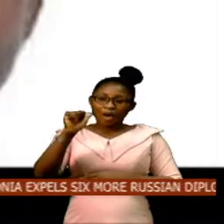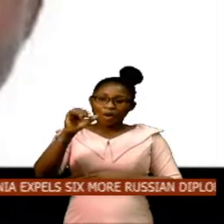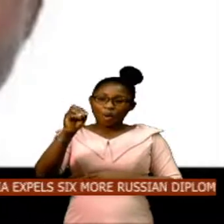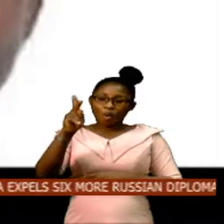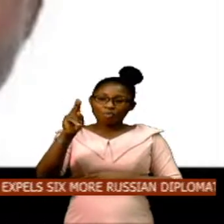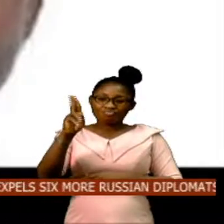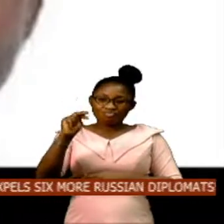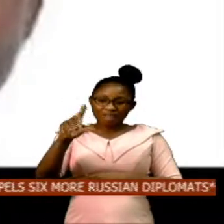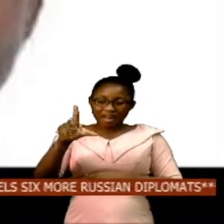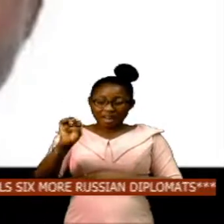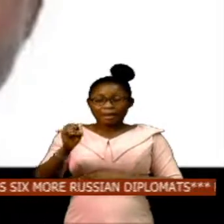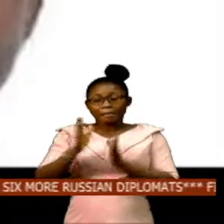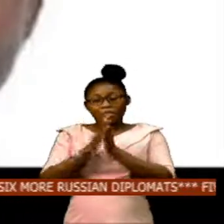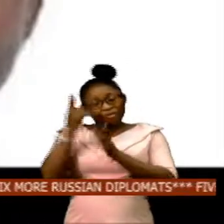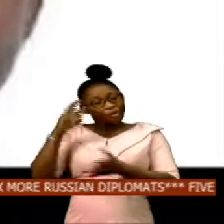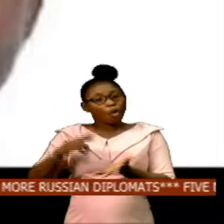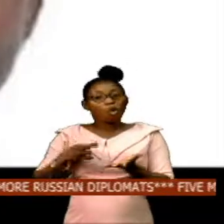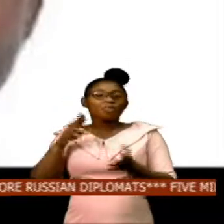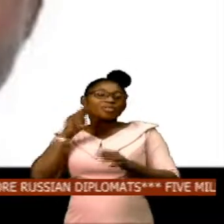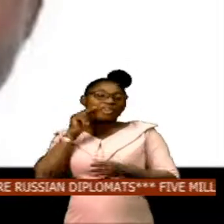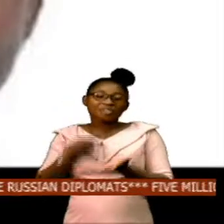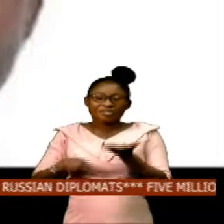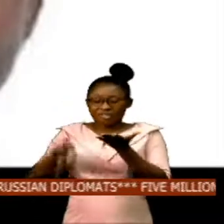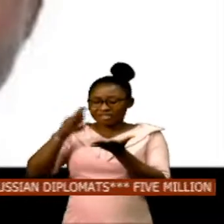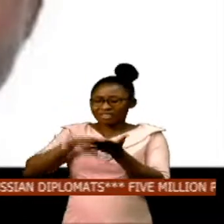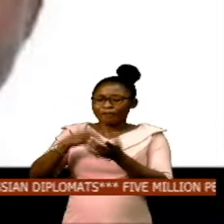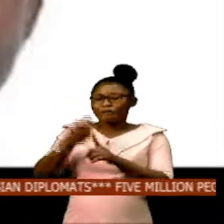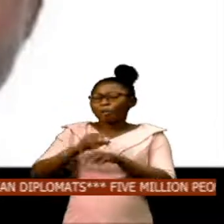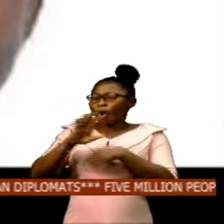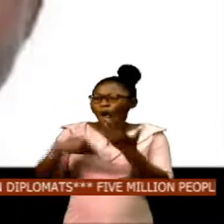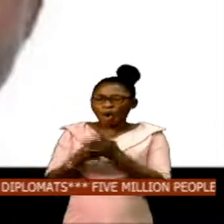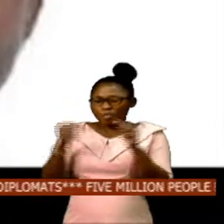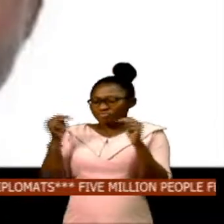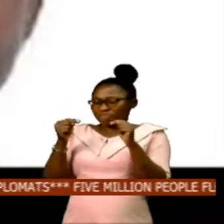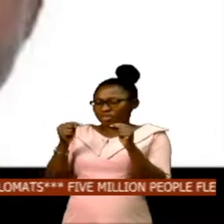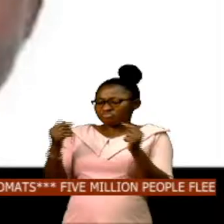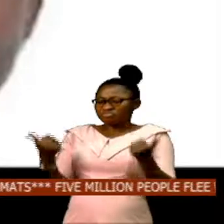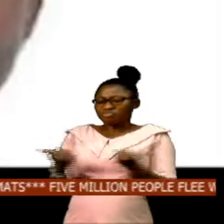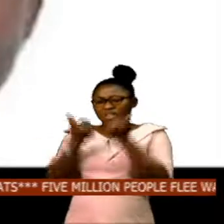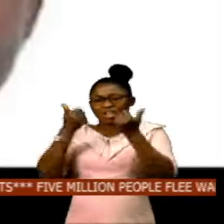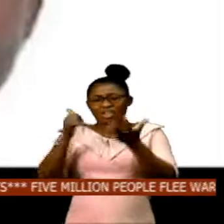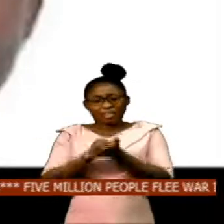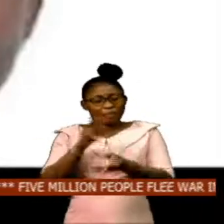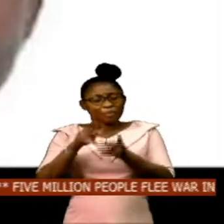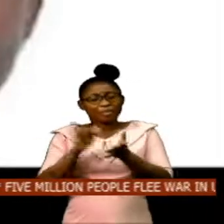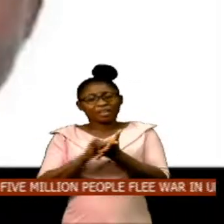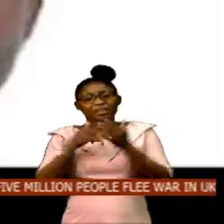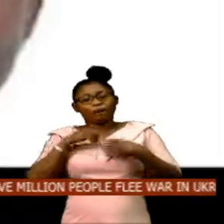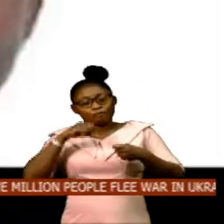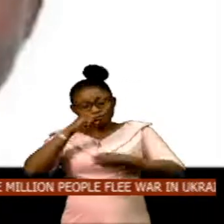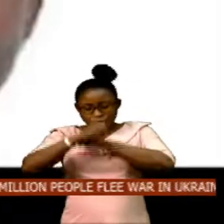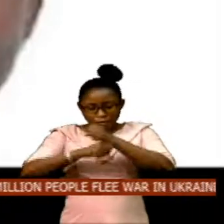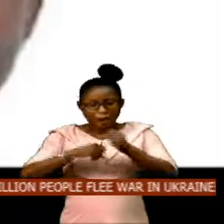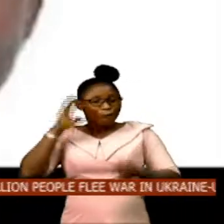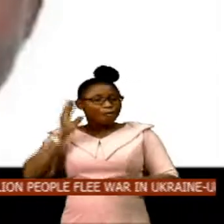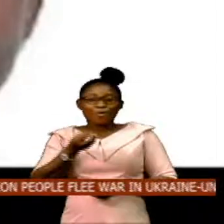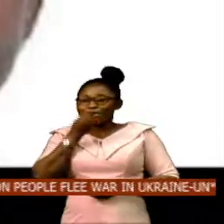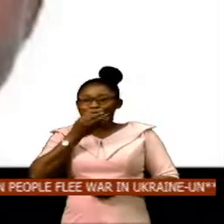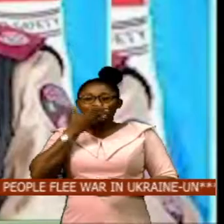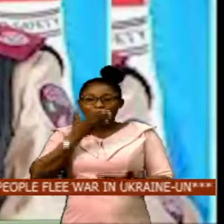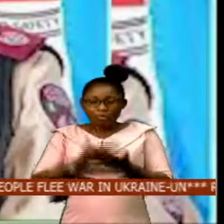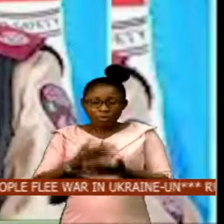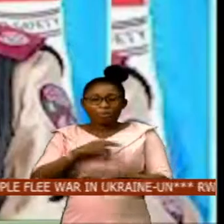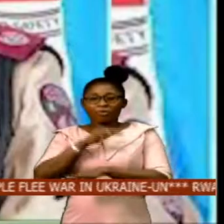for Nigeria's resurrection from all her pains and challenges so that those who have suffered will eat the good of